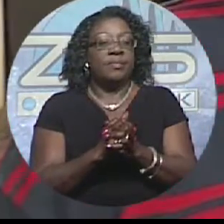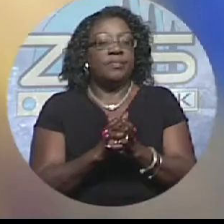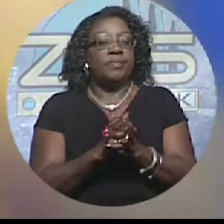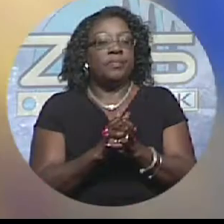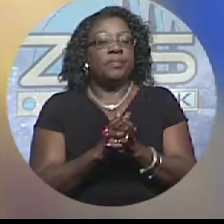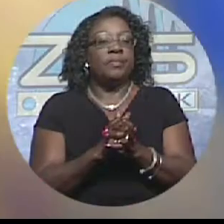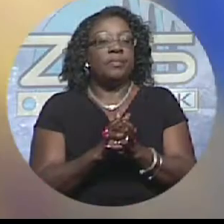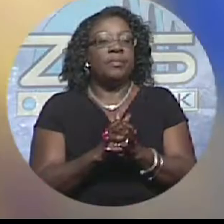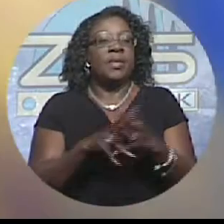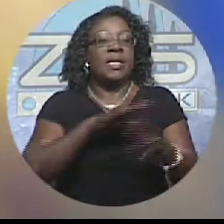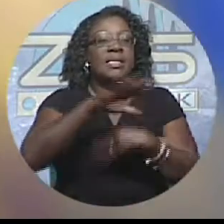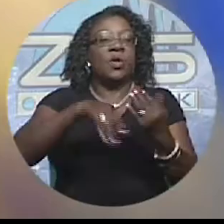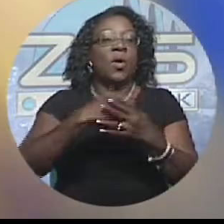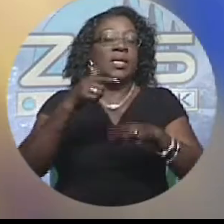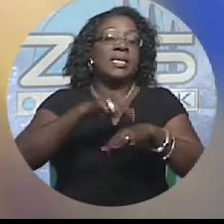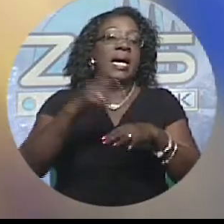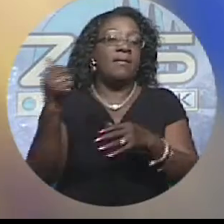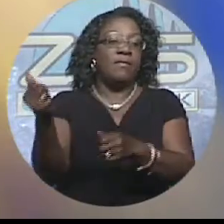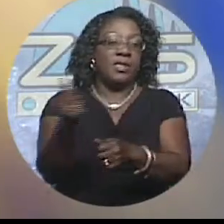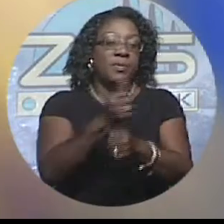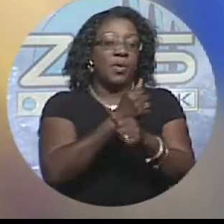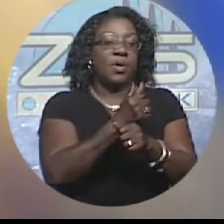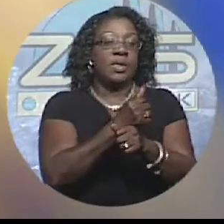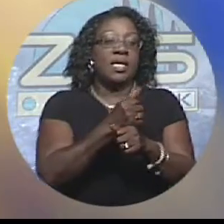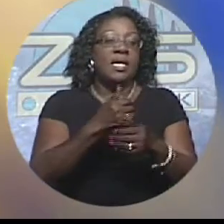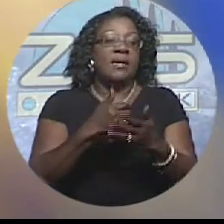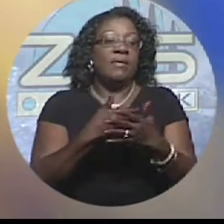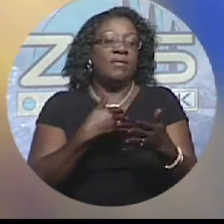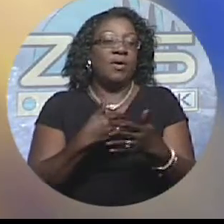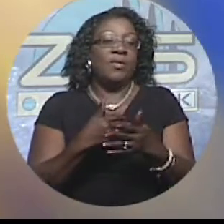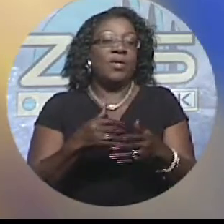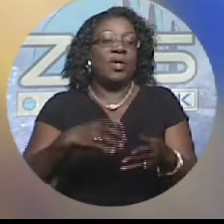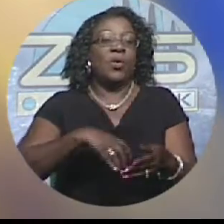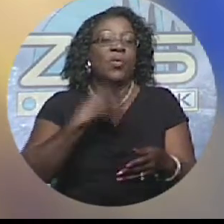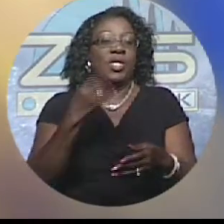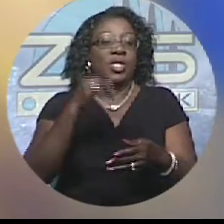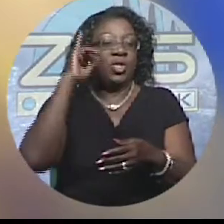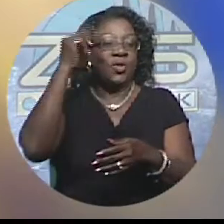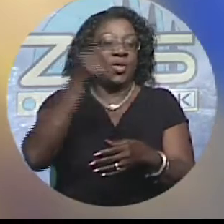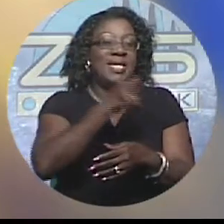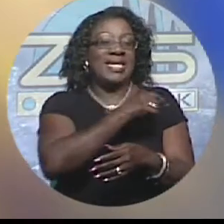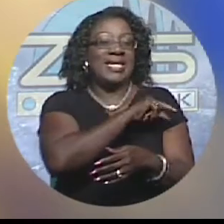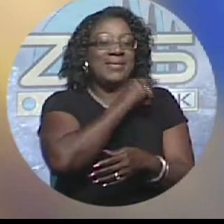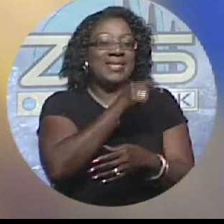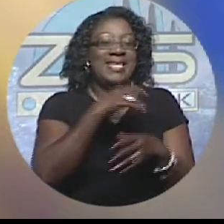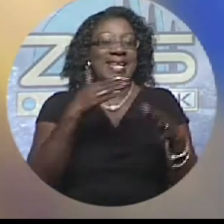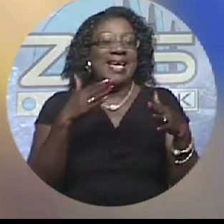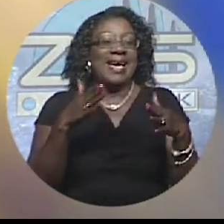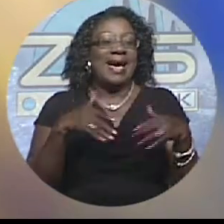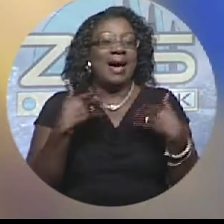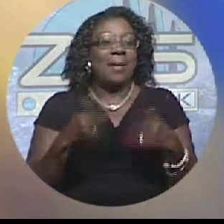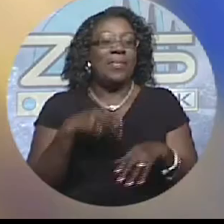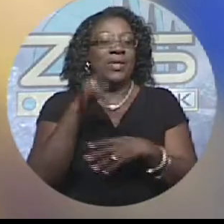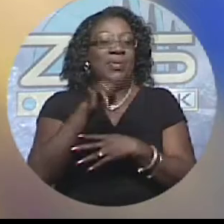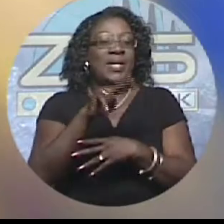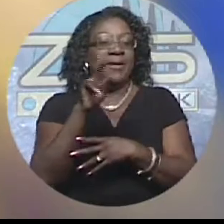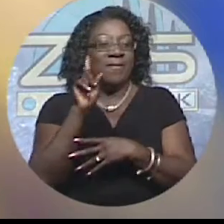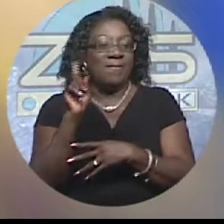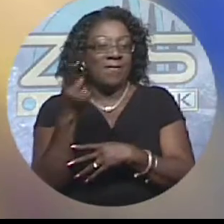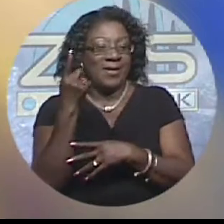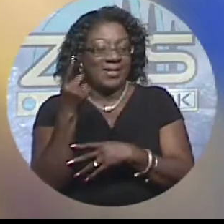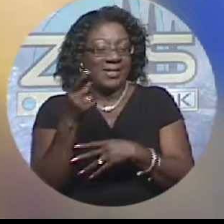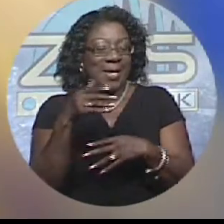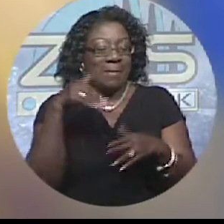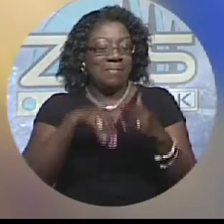strategies. Well, that's all the time we have for sports, but before we go, I want to wish Julian Jean Gibson a happy 21st birthday from all of